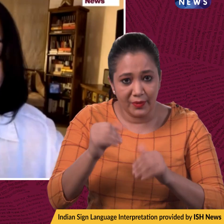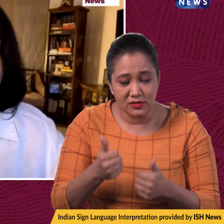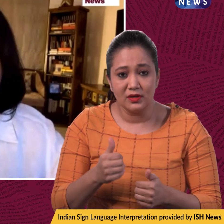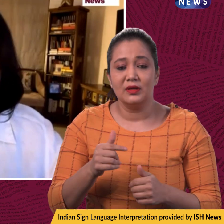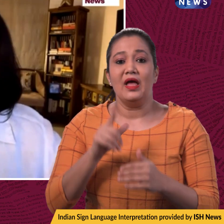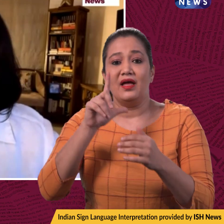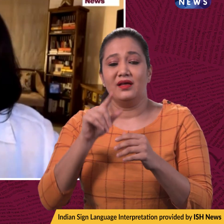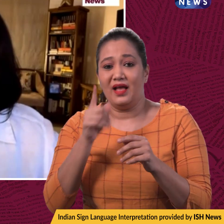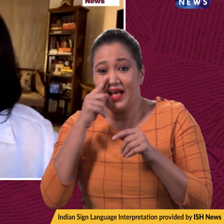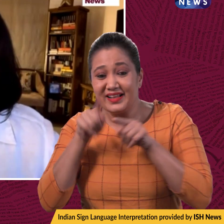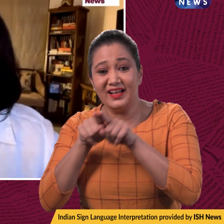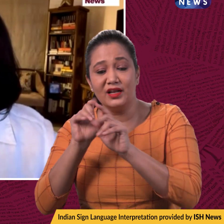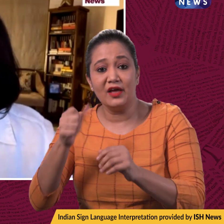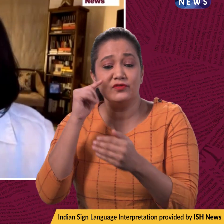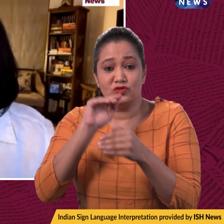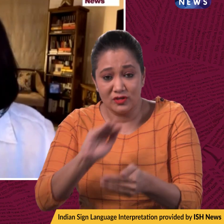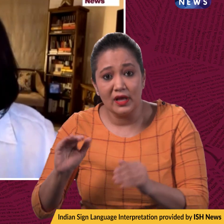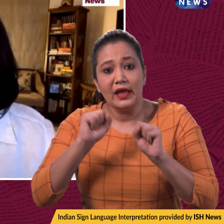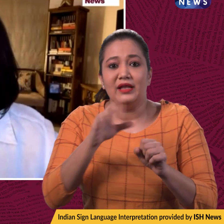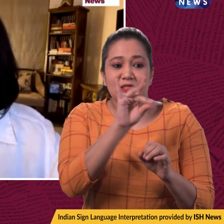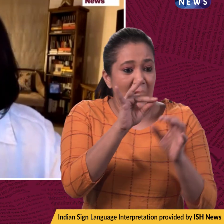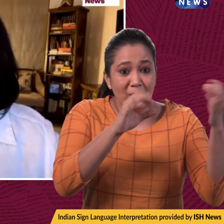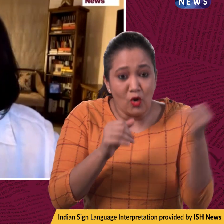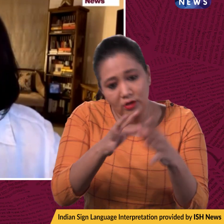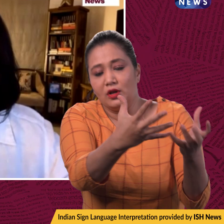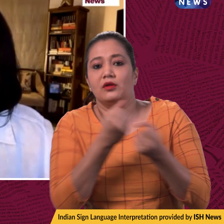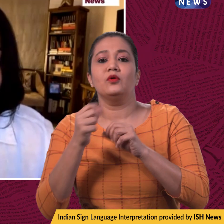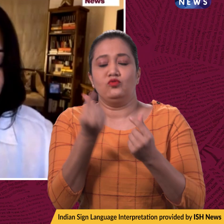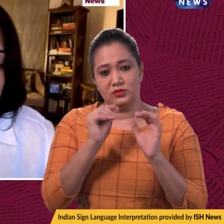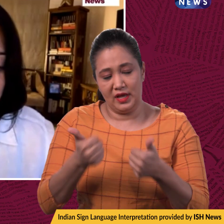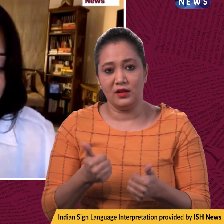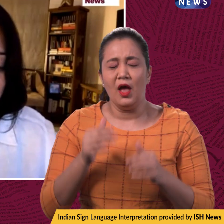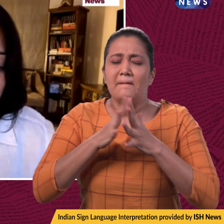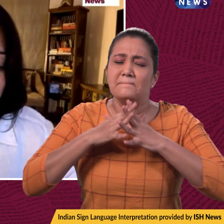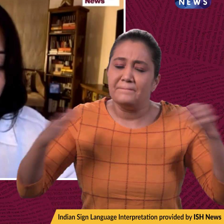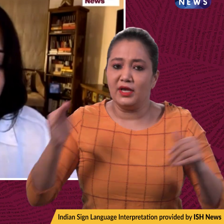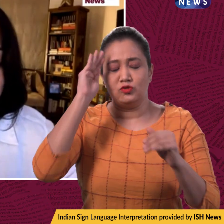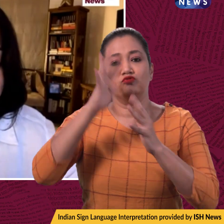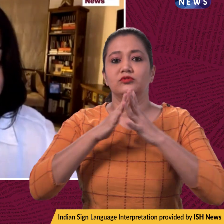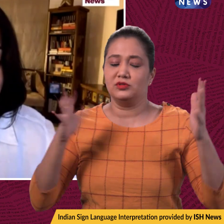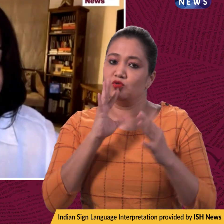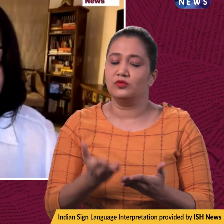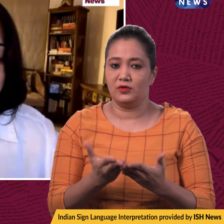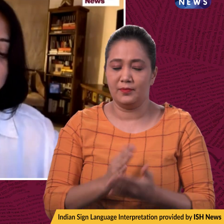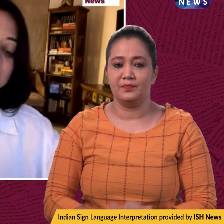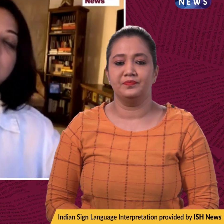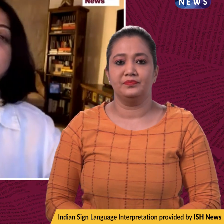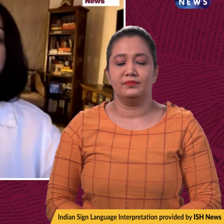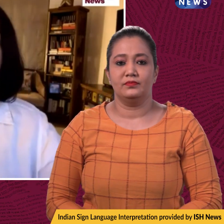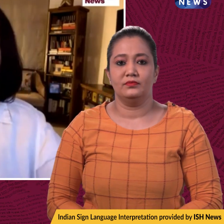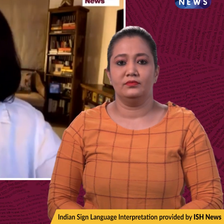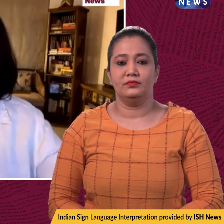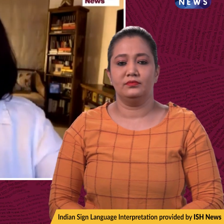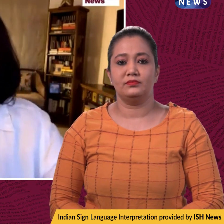children, permits lesbian couples to have children via sperm donation. That is, of course, a massive, massive step ahead as